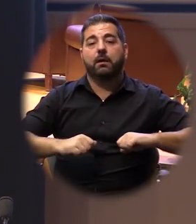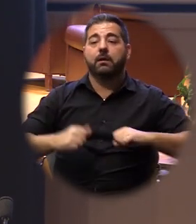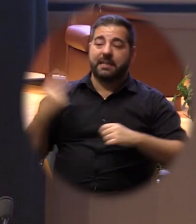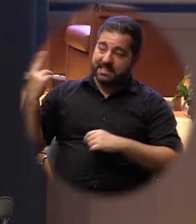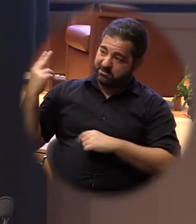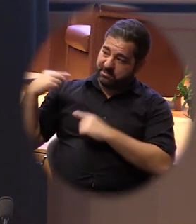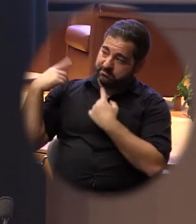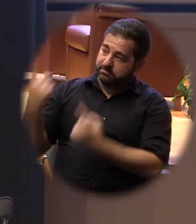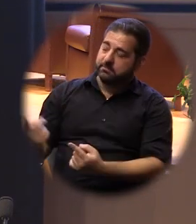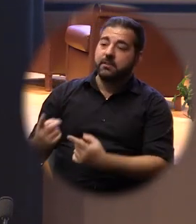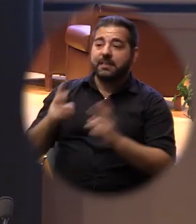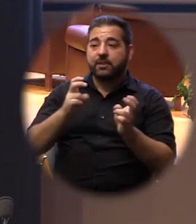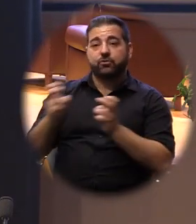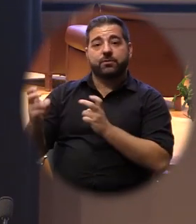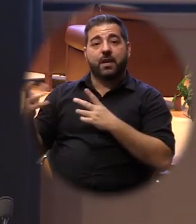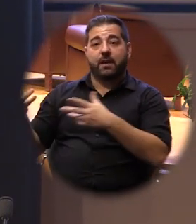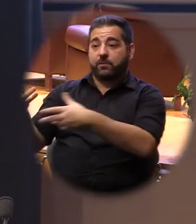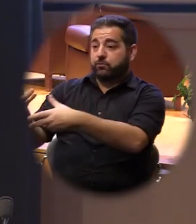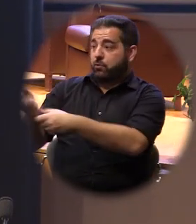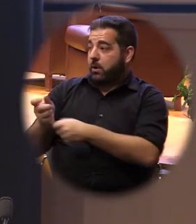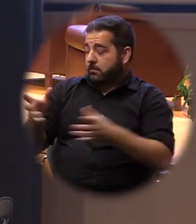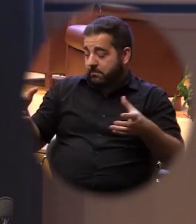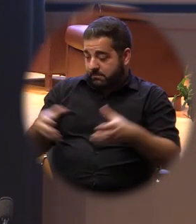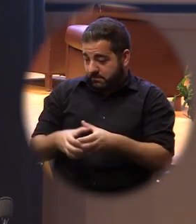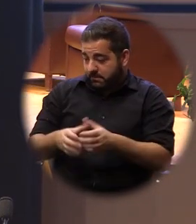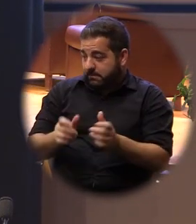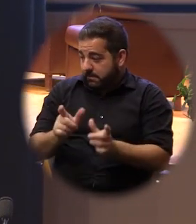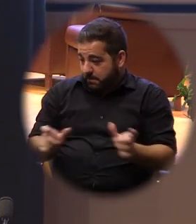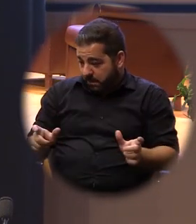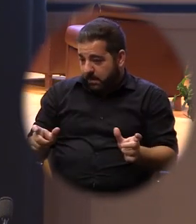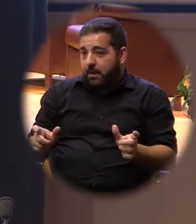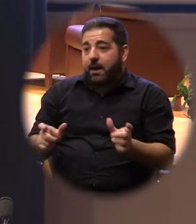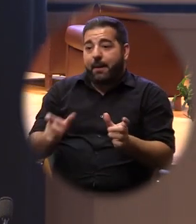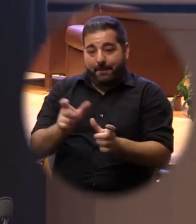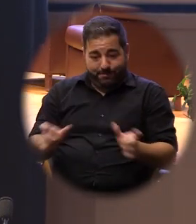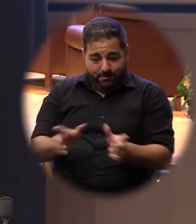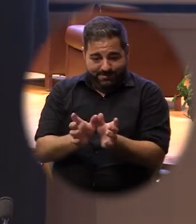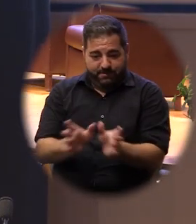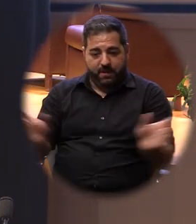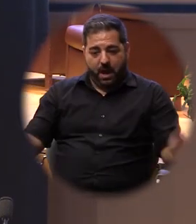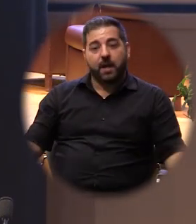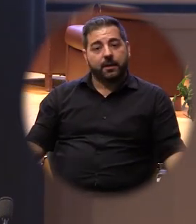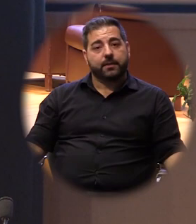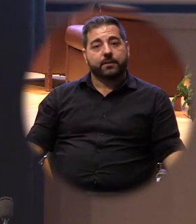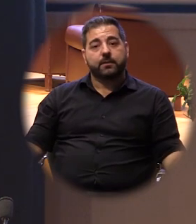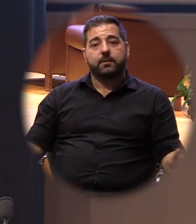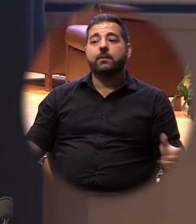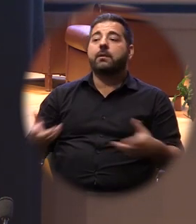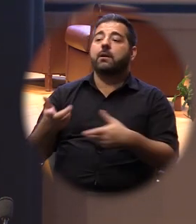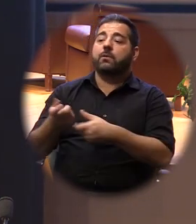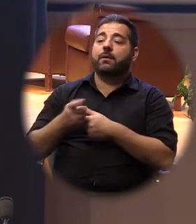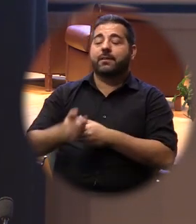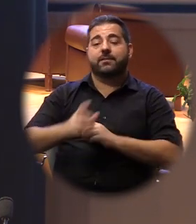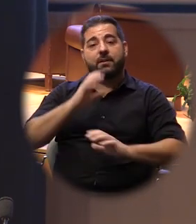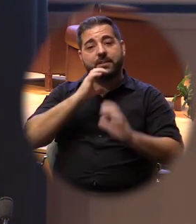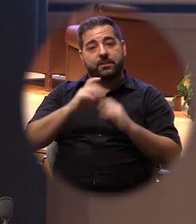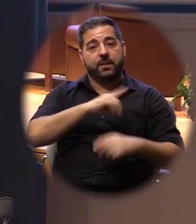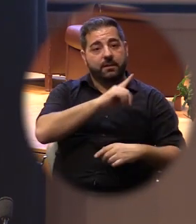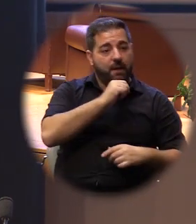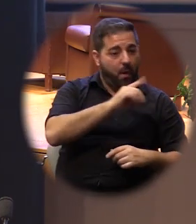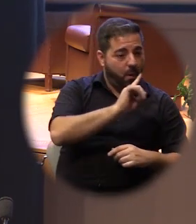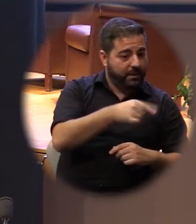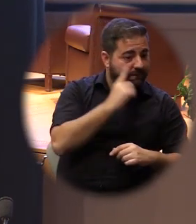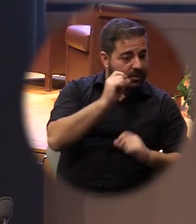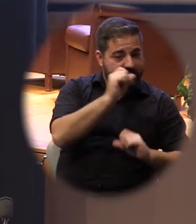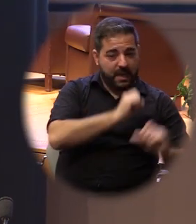these issues have drawn people together and divided them. We engage these conversations drawing not only on science, but also on